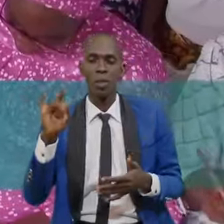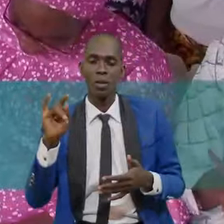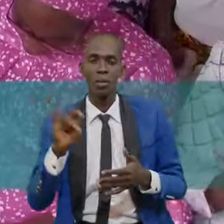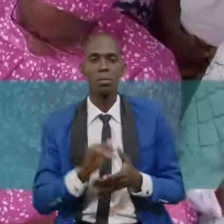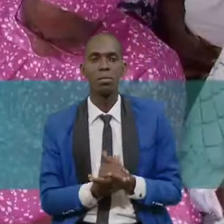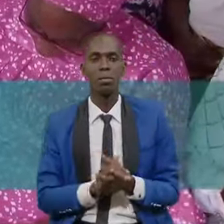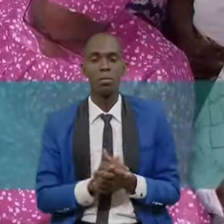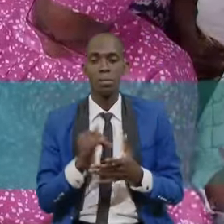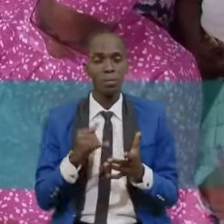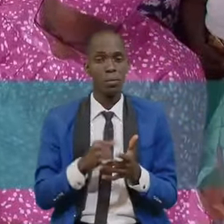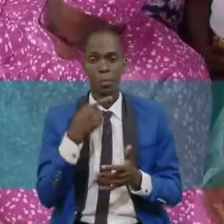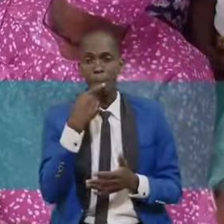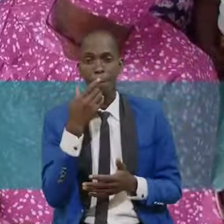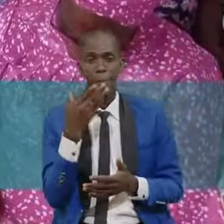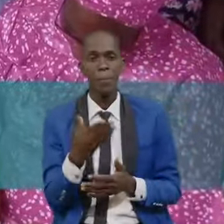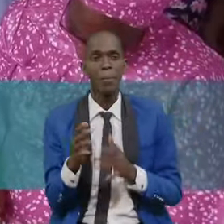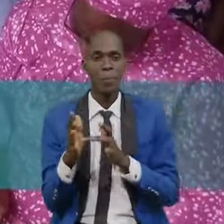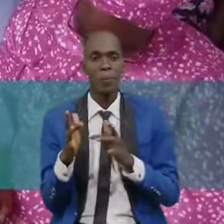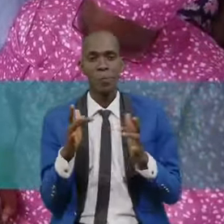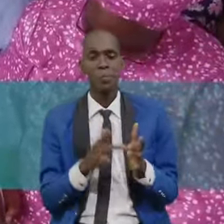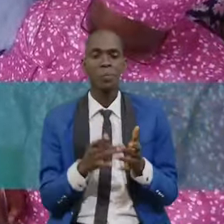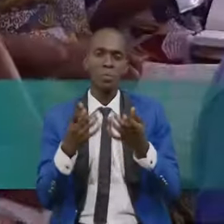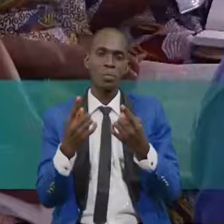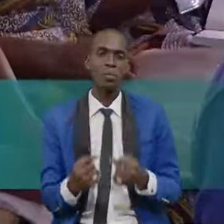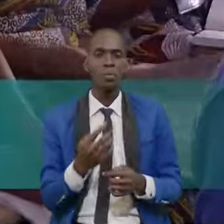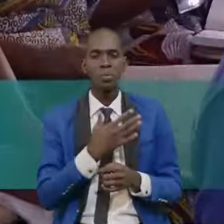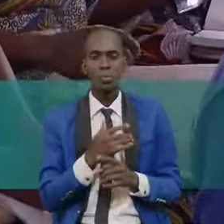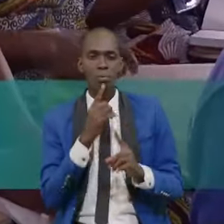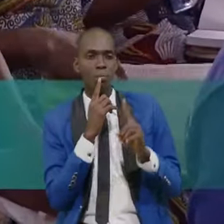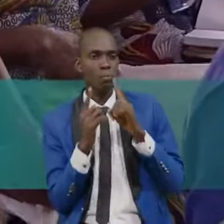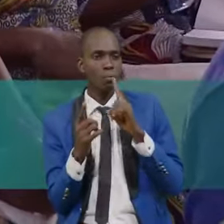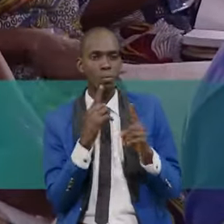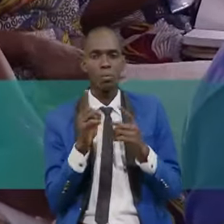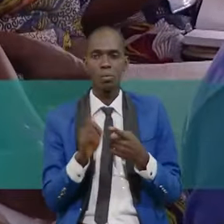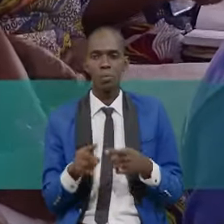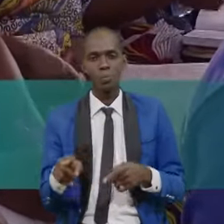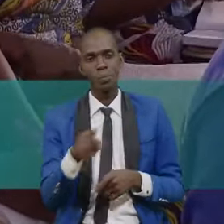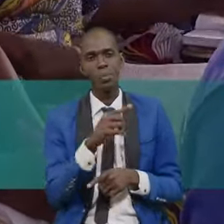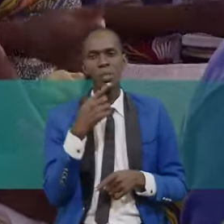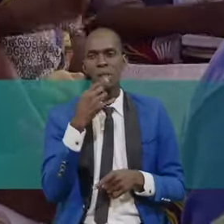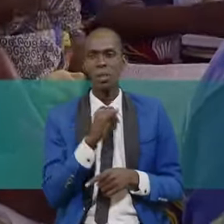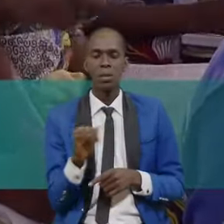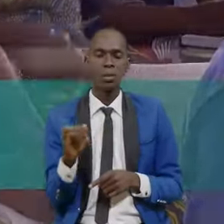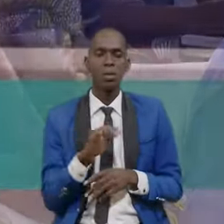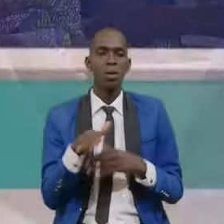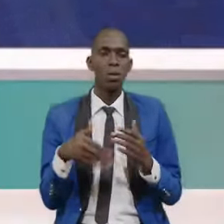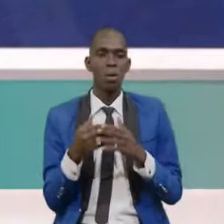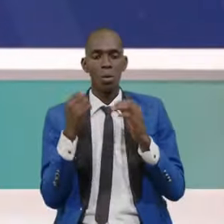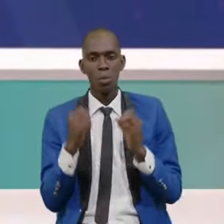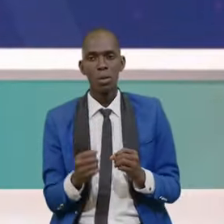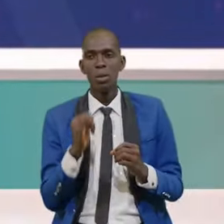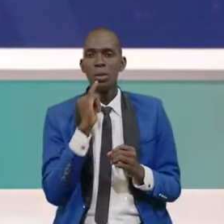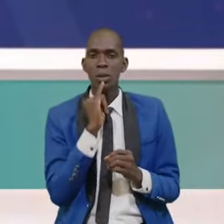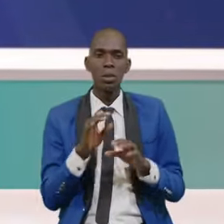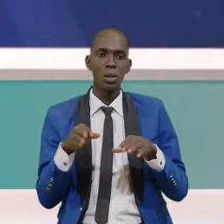It says, Jesus came and spake unto them, saying, all power